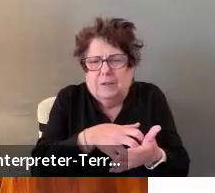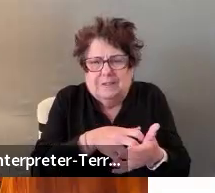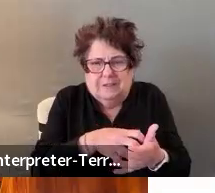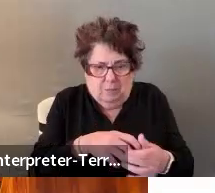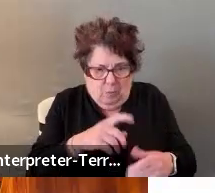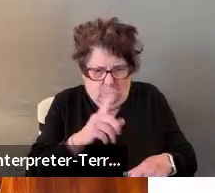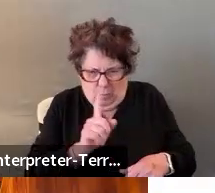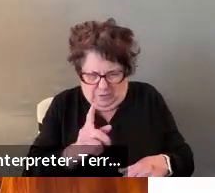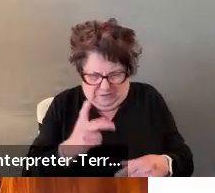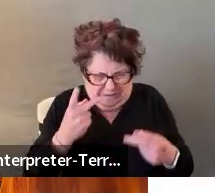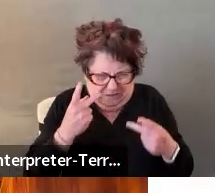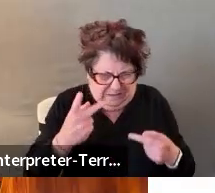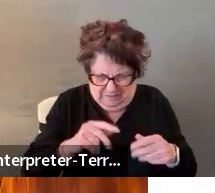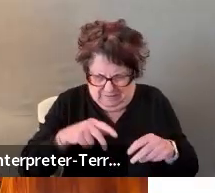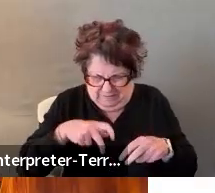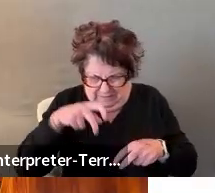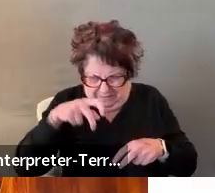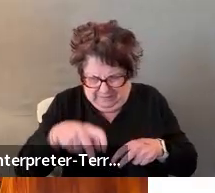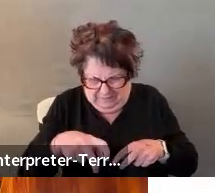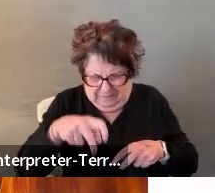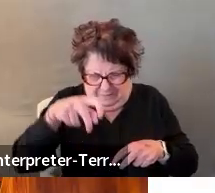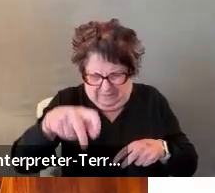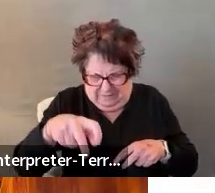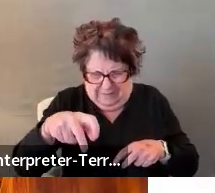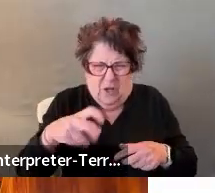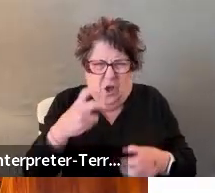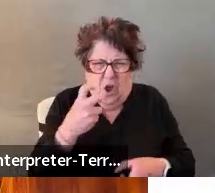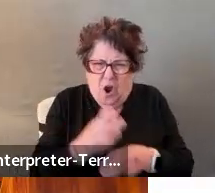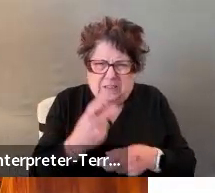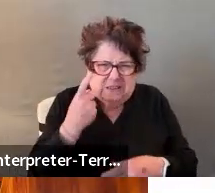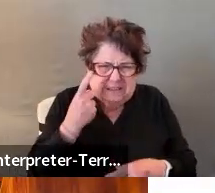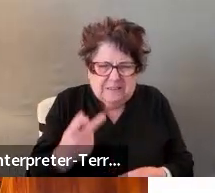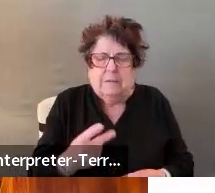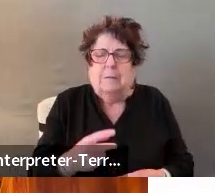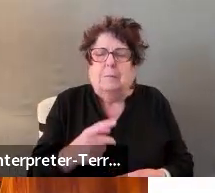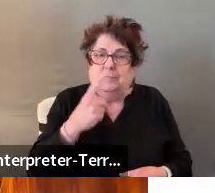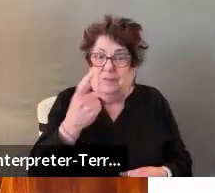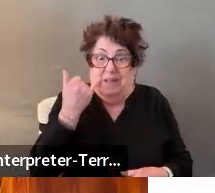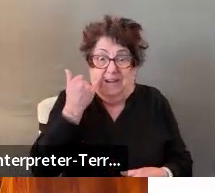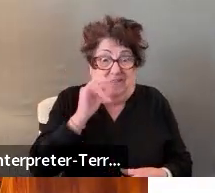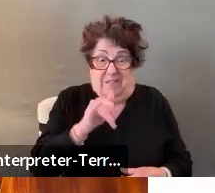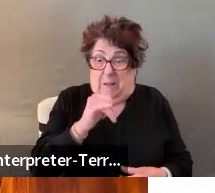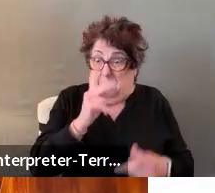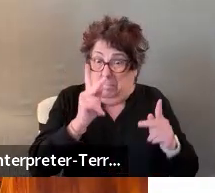next starts, especially if individuals' hands are full, if they're not looking down, or if they have a visual